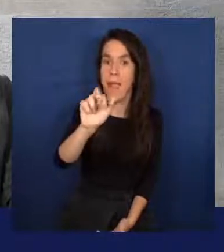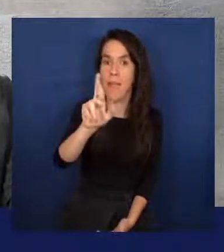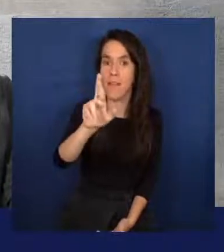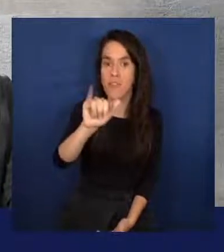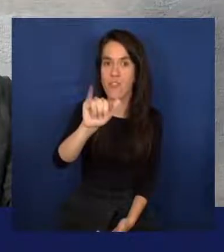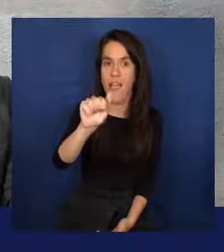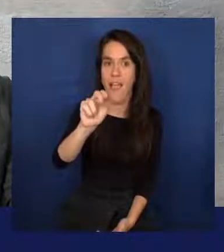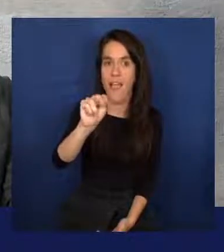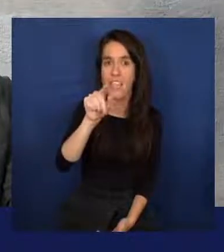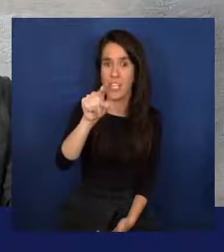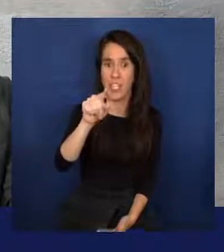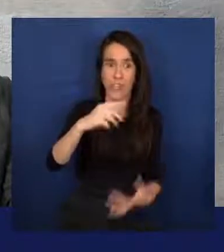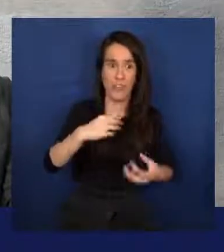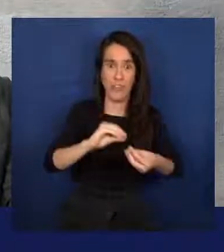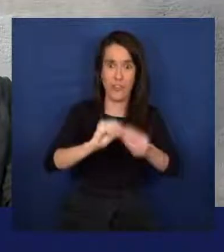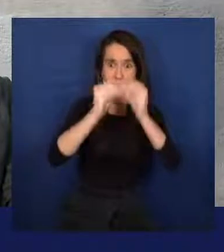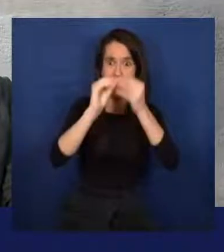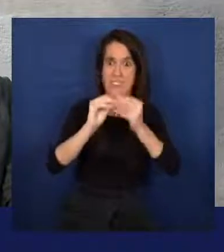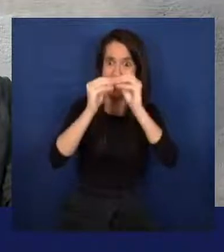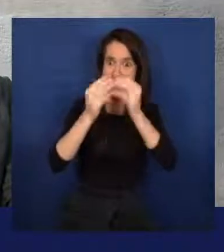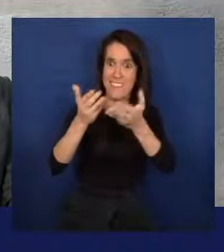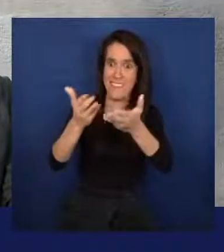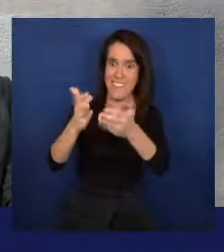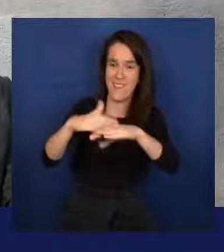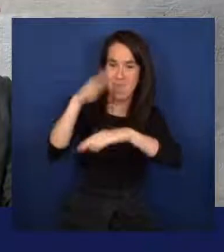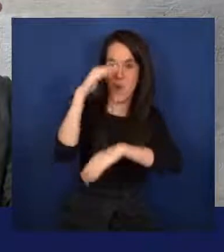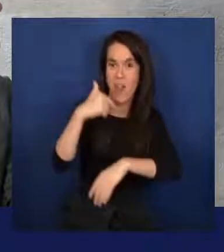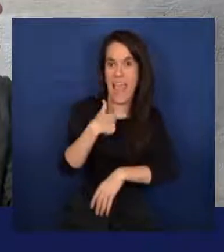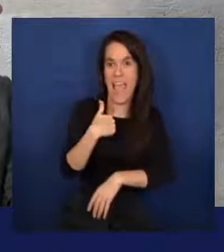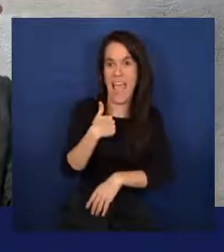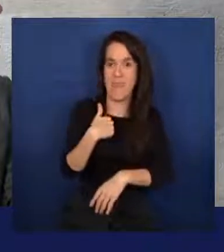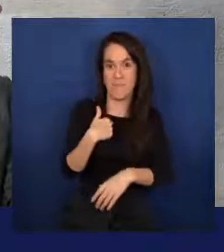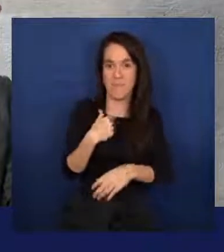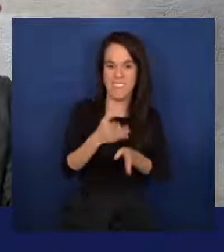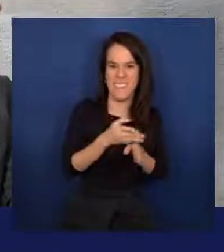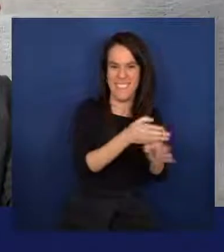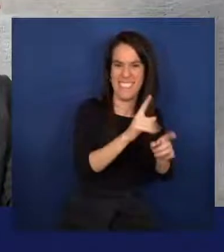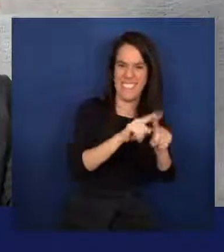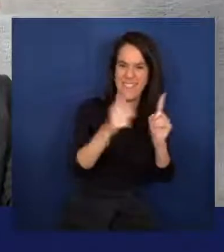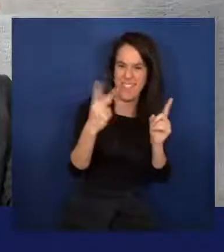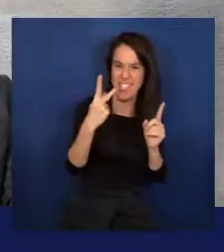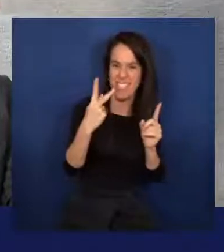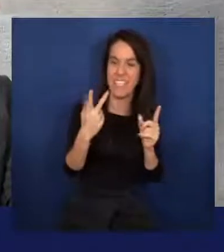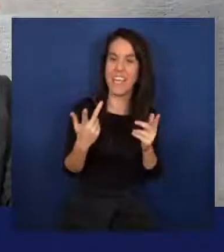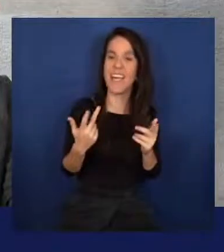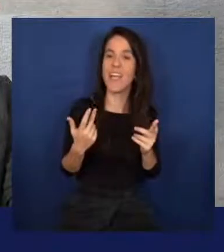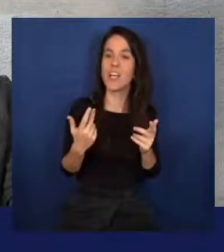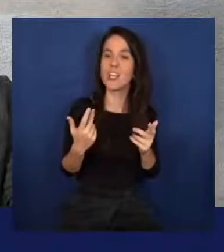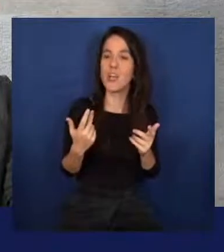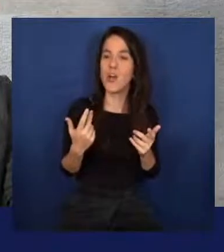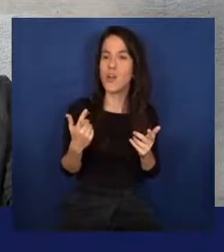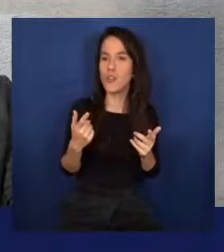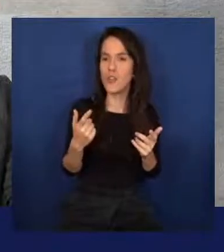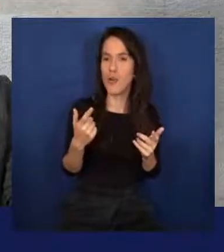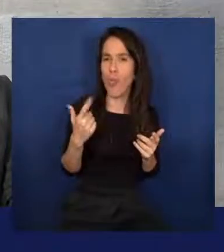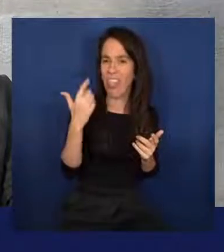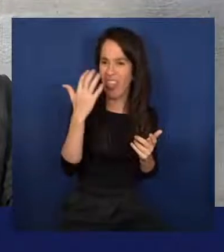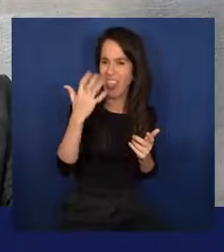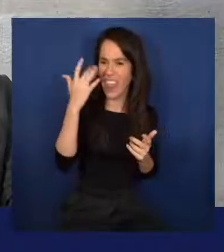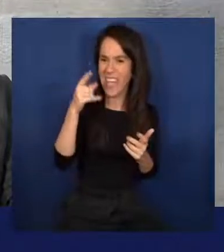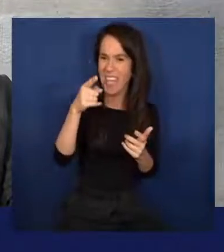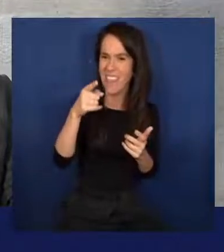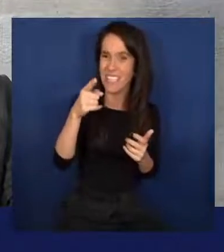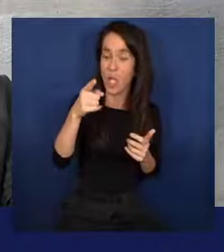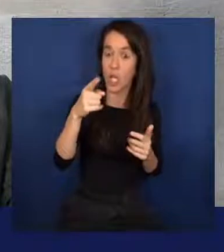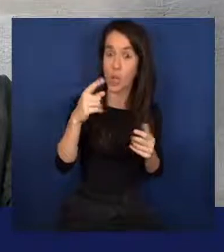stuff. I'm a demoware person, and I have been for many years. Do you think about these kinds of things as you build stuff with you and your